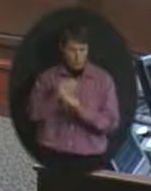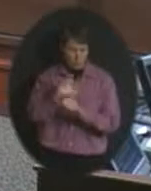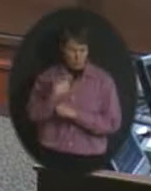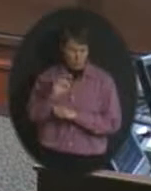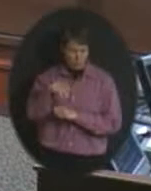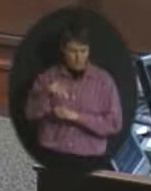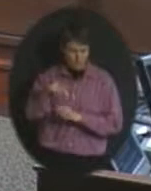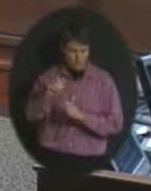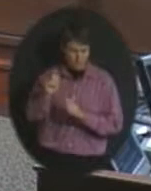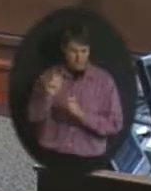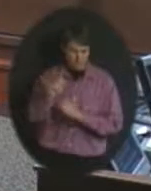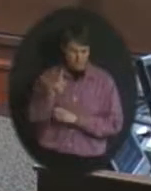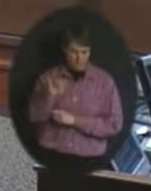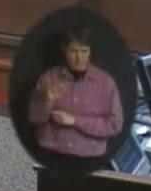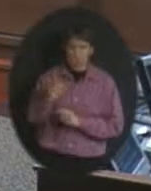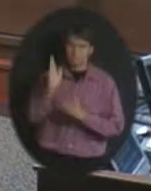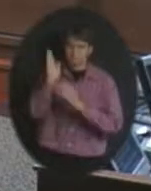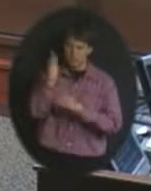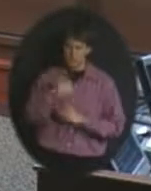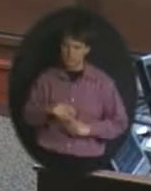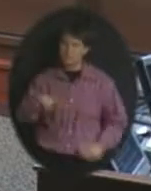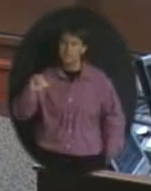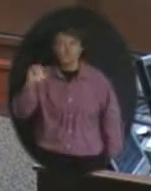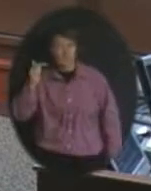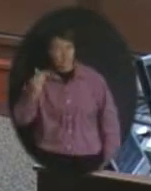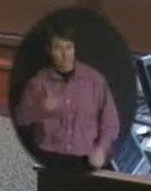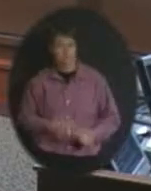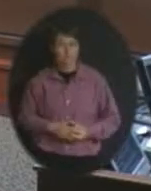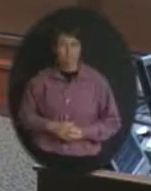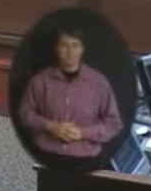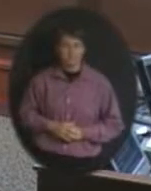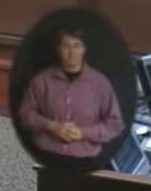presented. Second.